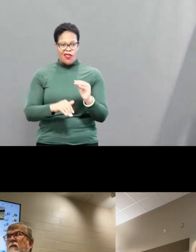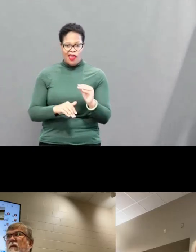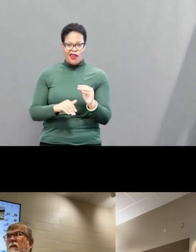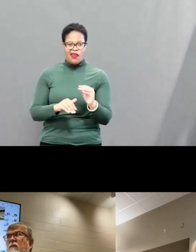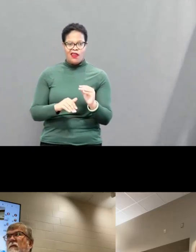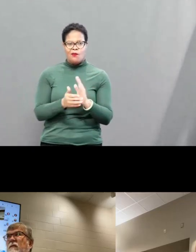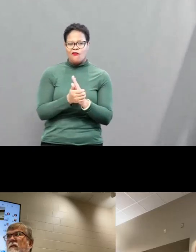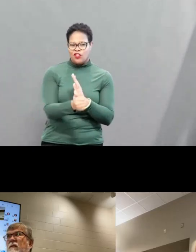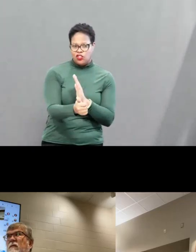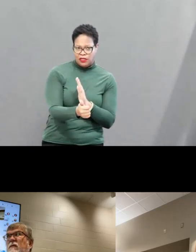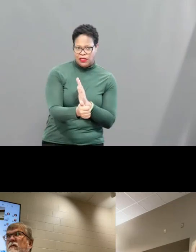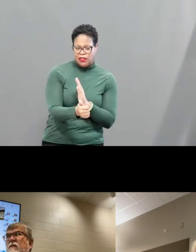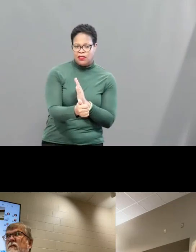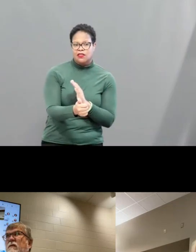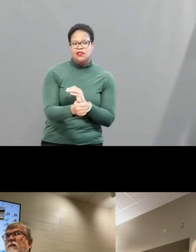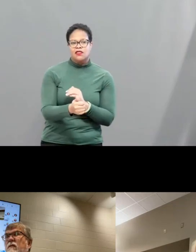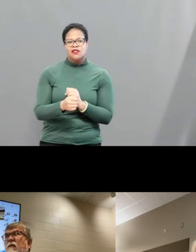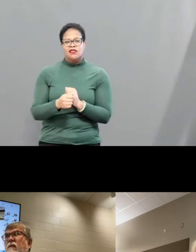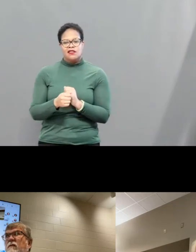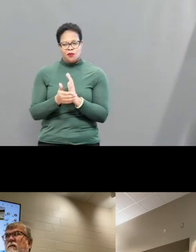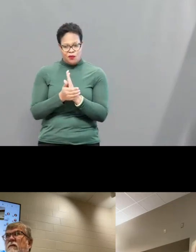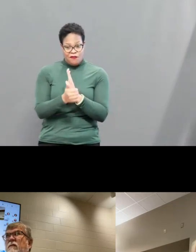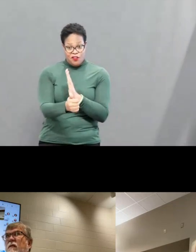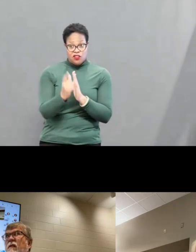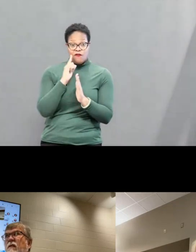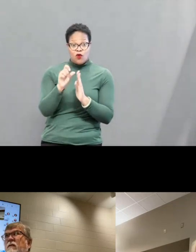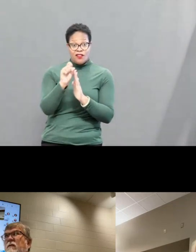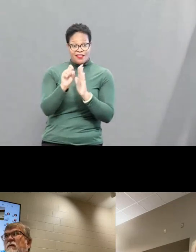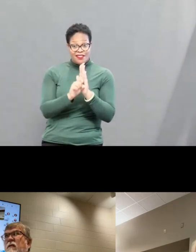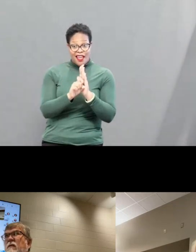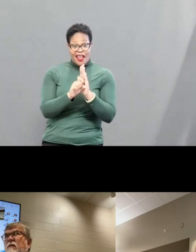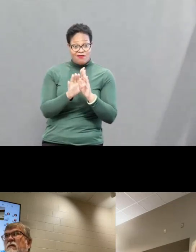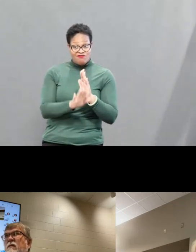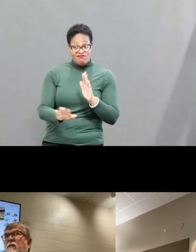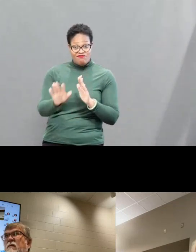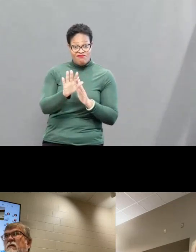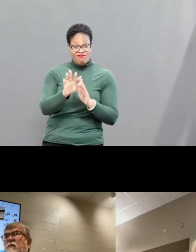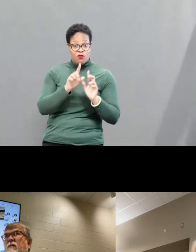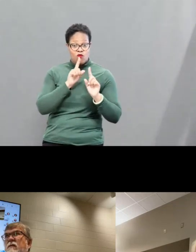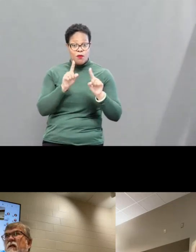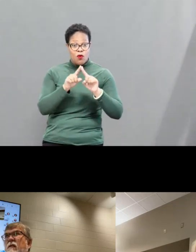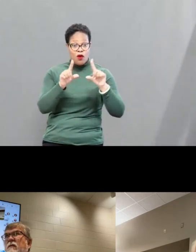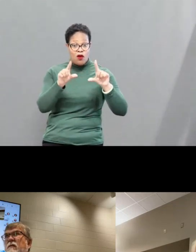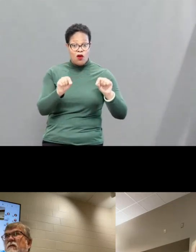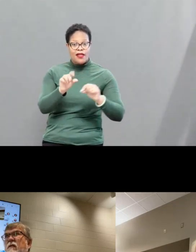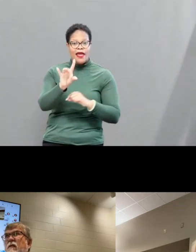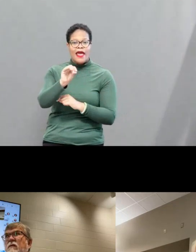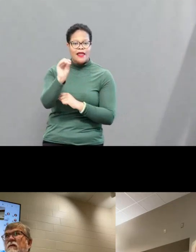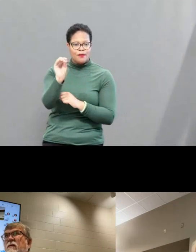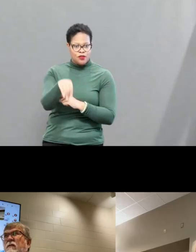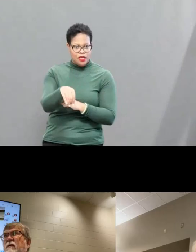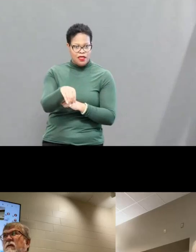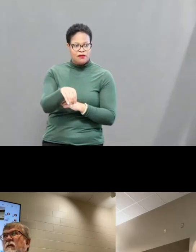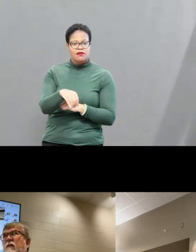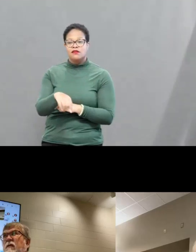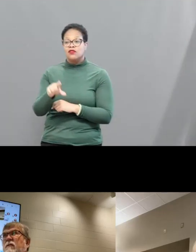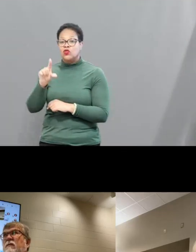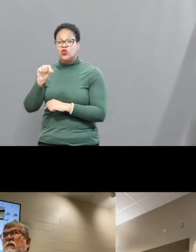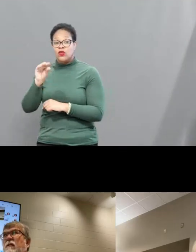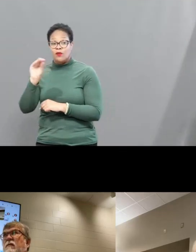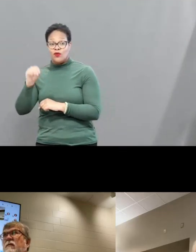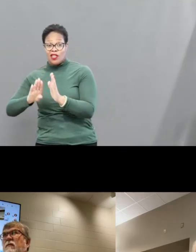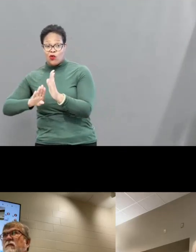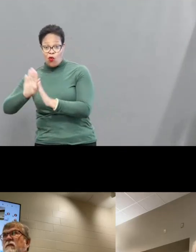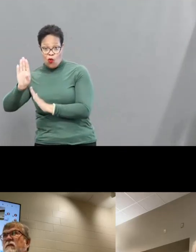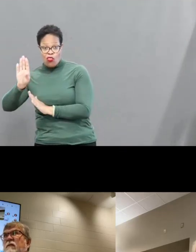at proficiency. The proficiency for the state report cards is 80% and 20%